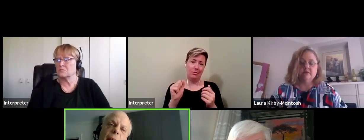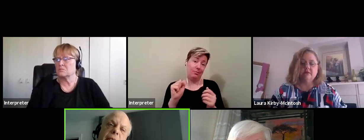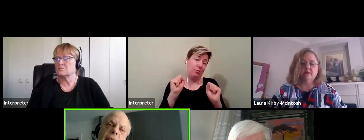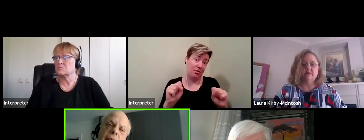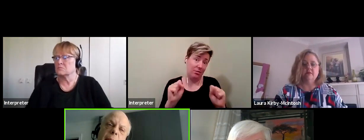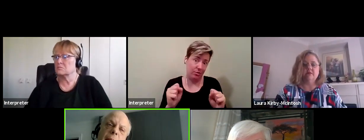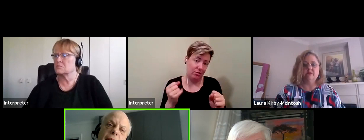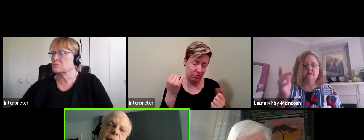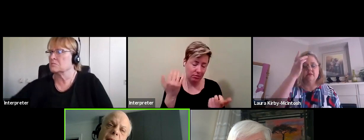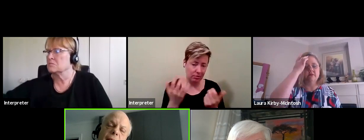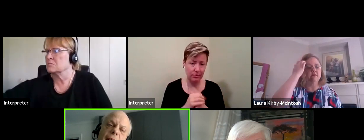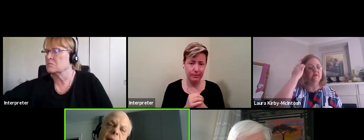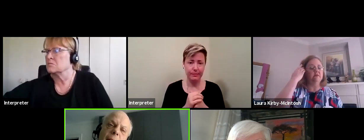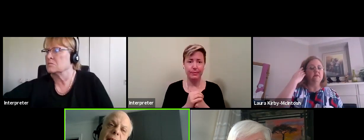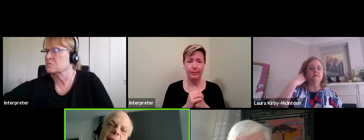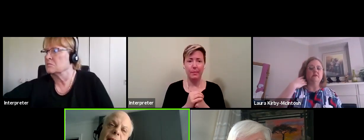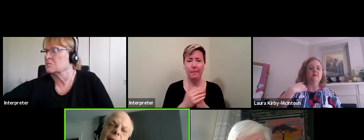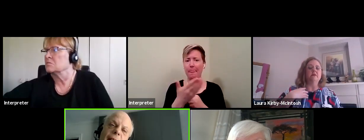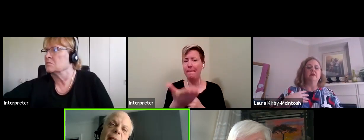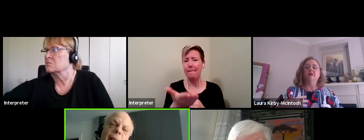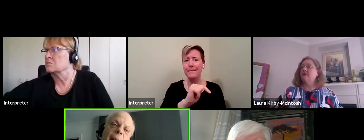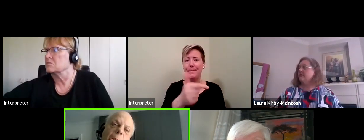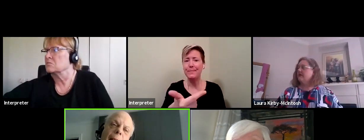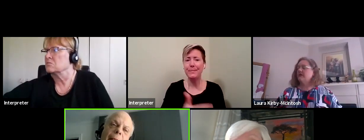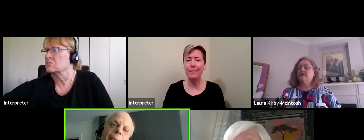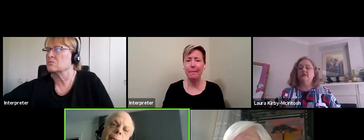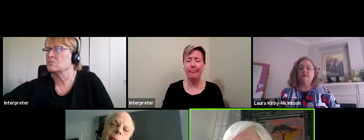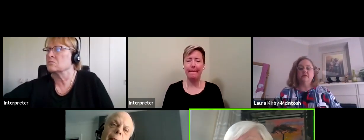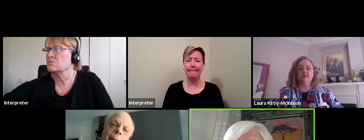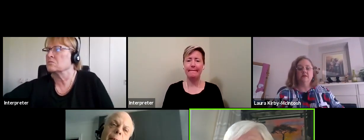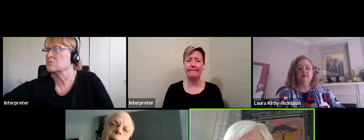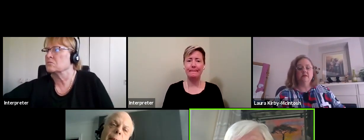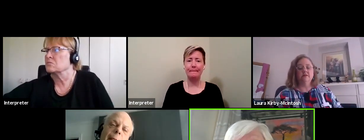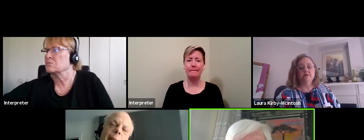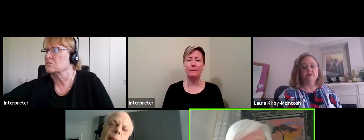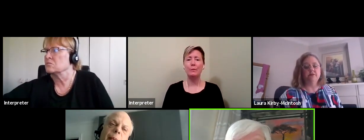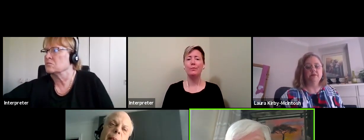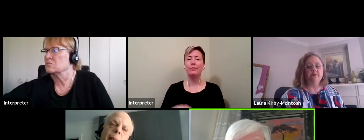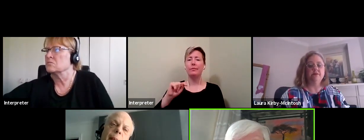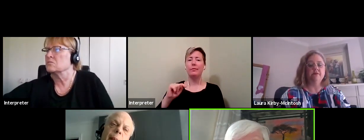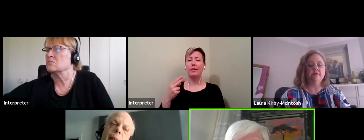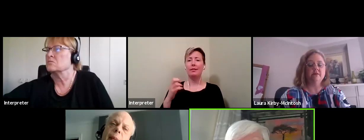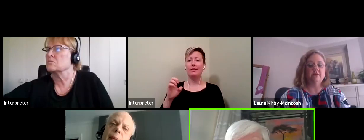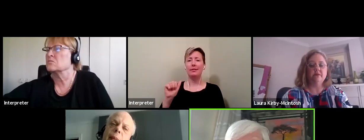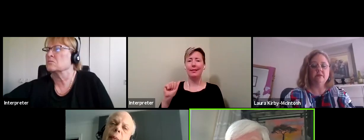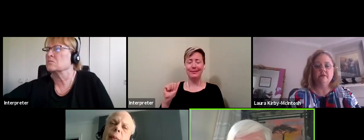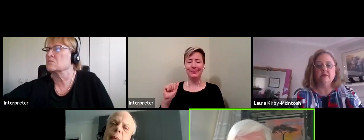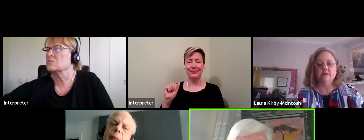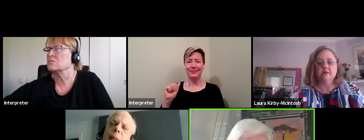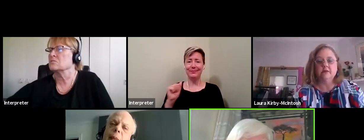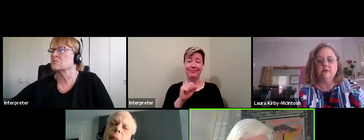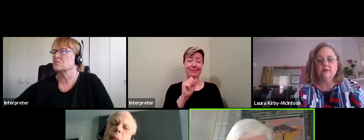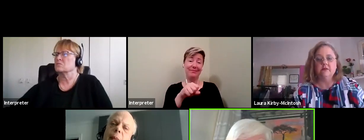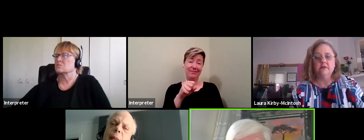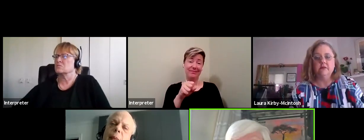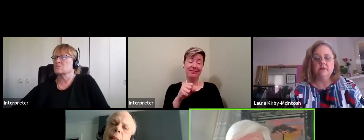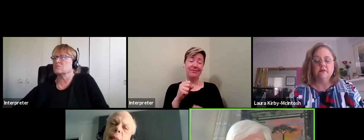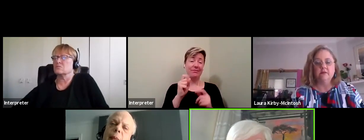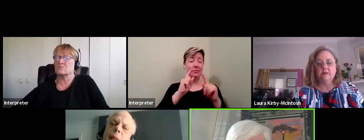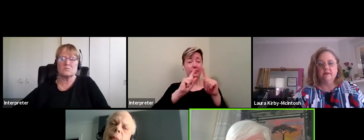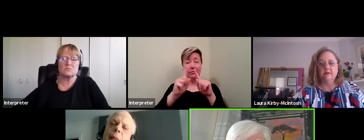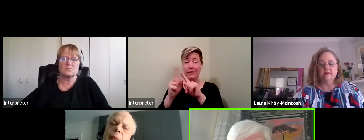their crisis situation? Take it away. Well, yes, well, as you say, it's about alternative solutions,